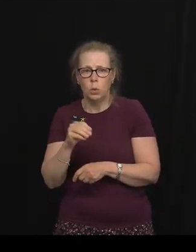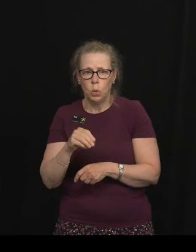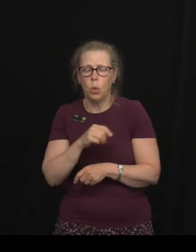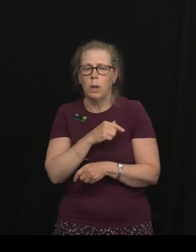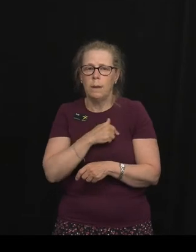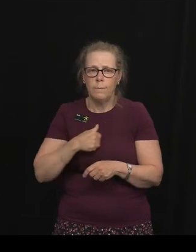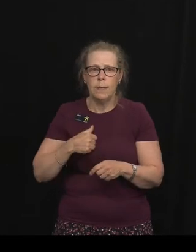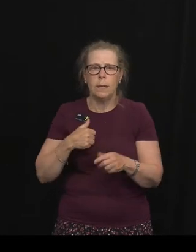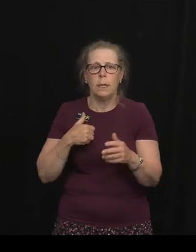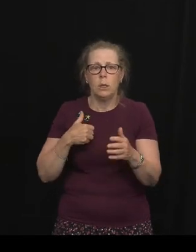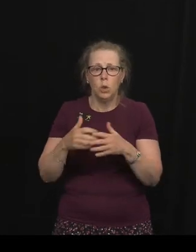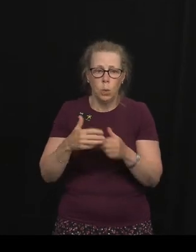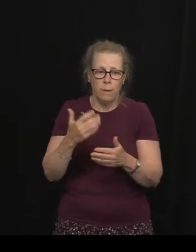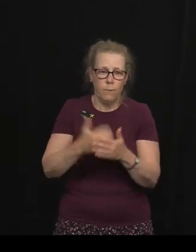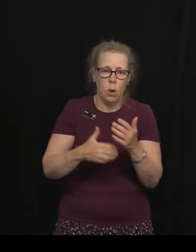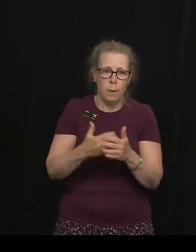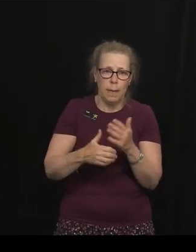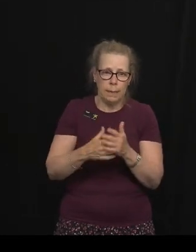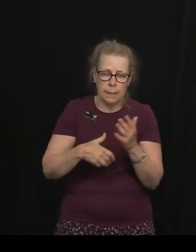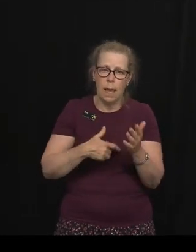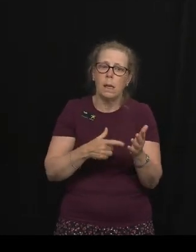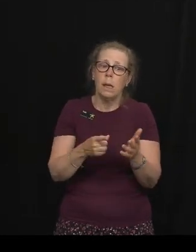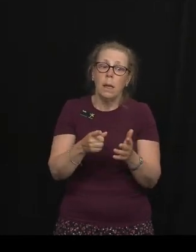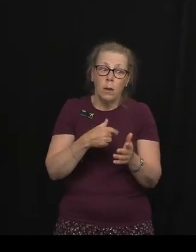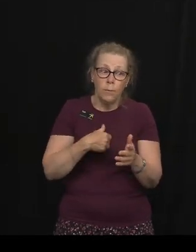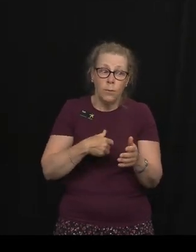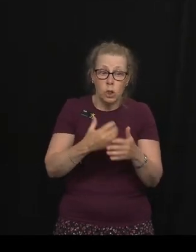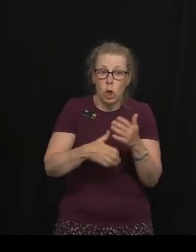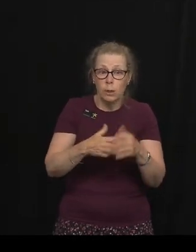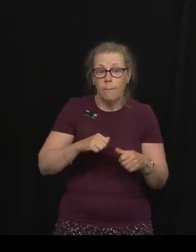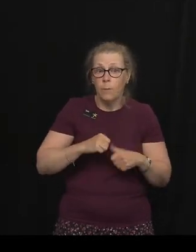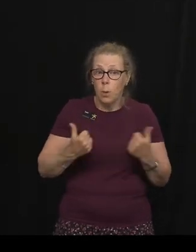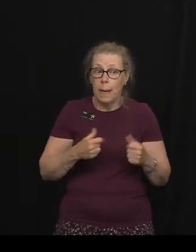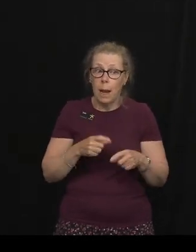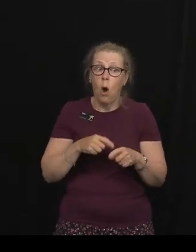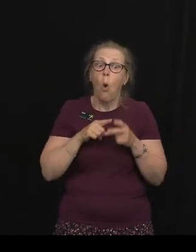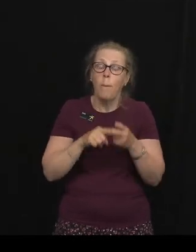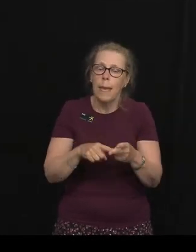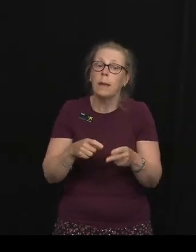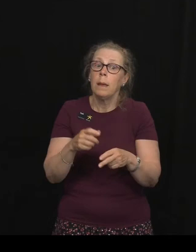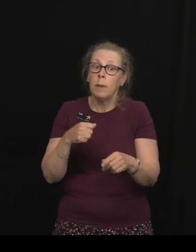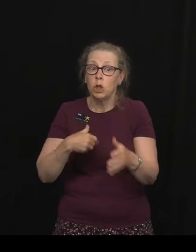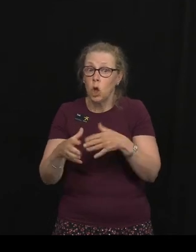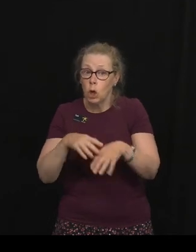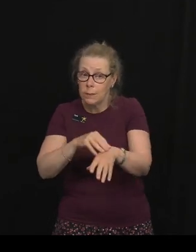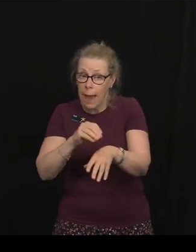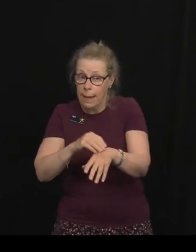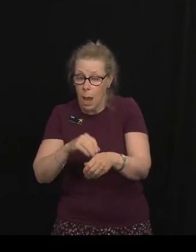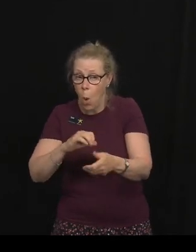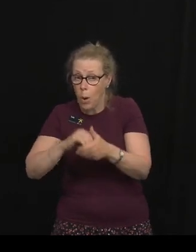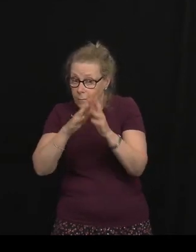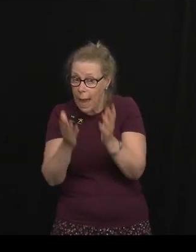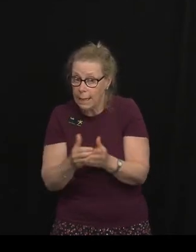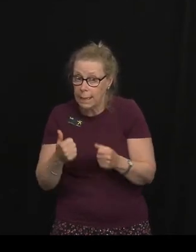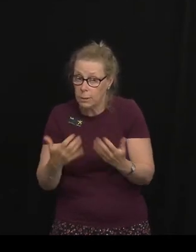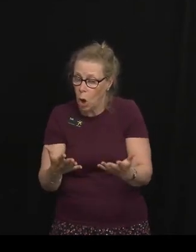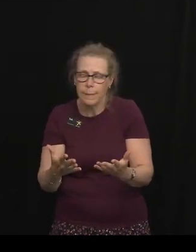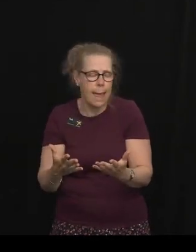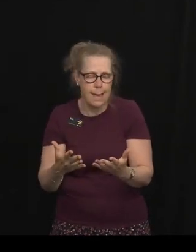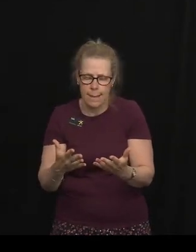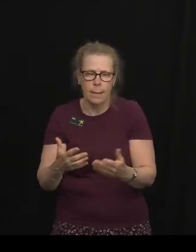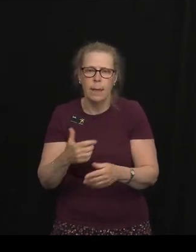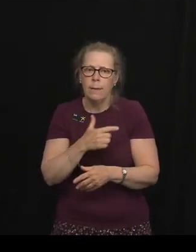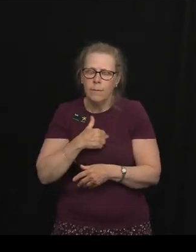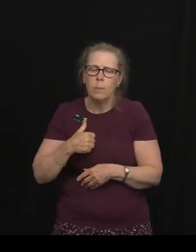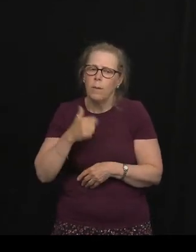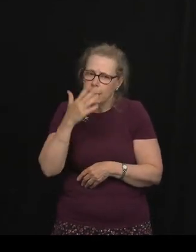preparedness during the Ebola outbreak. Is Sweden doing that today? No. Is the rest of the world doing that today? No. But then we need also rapid